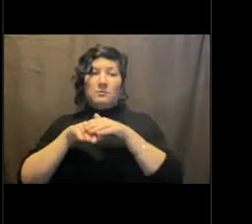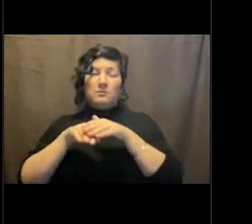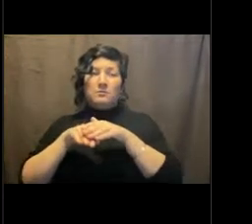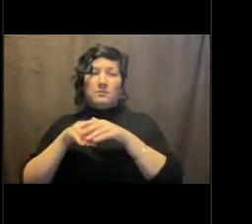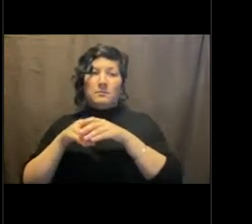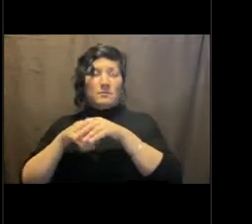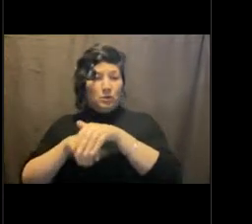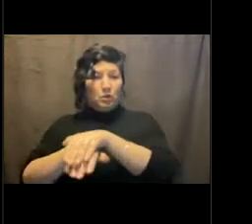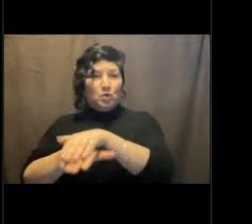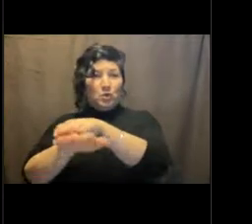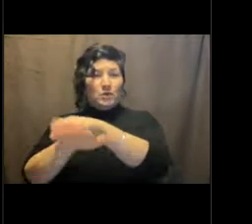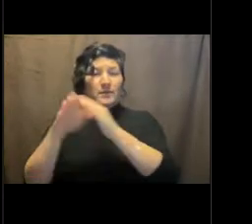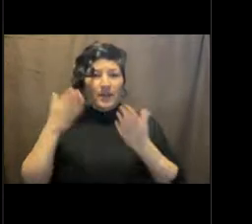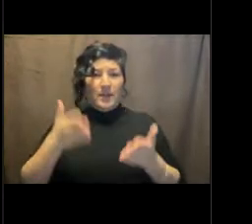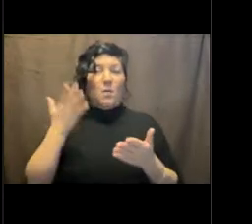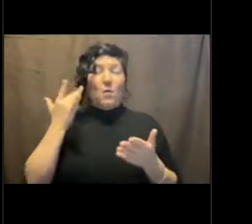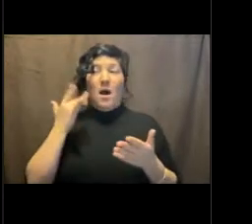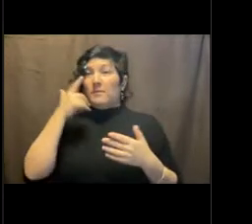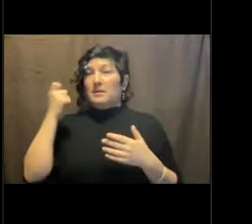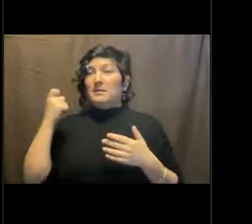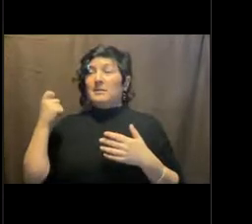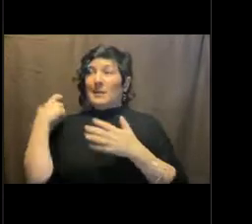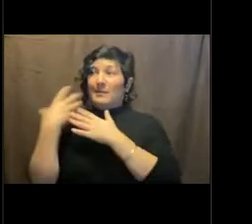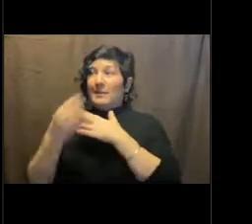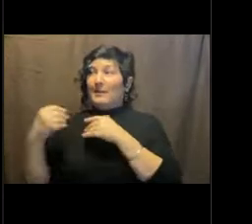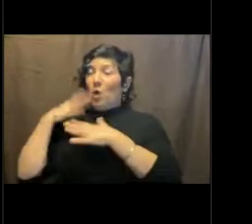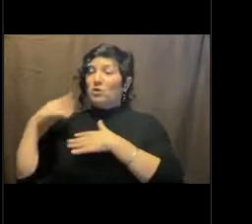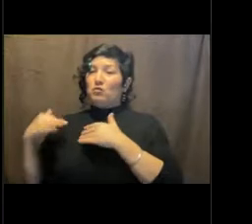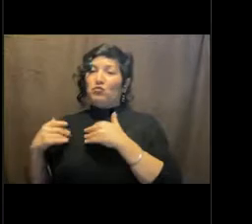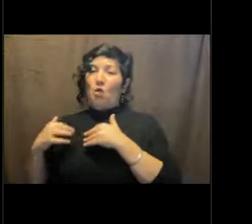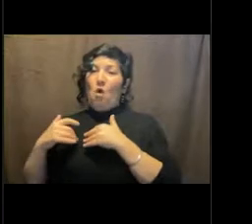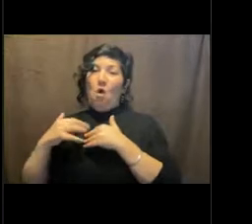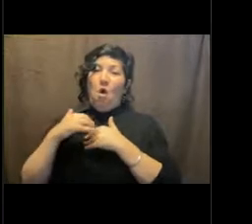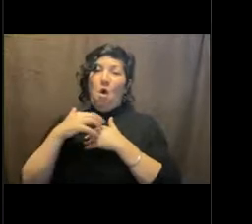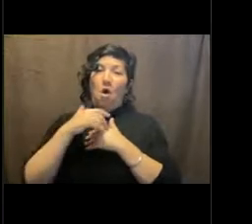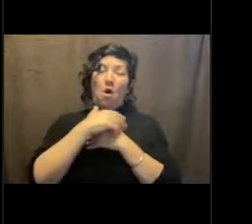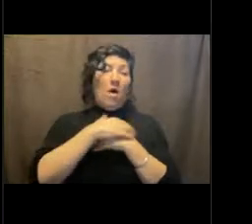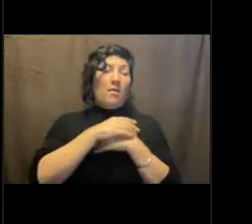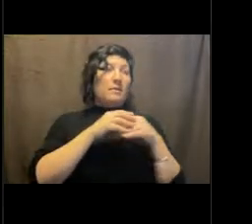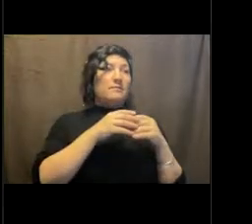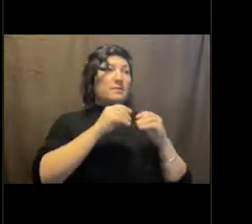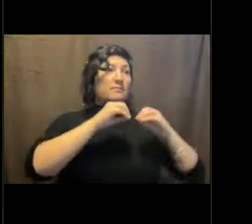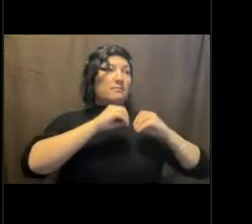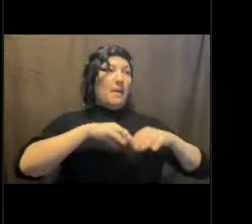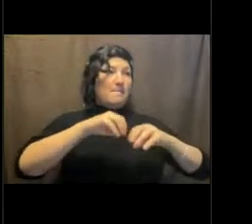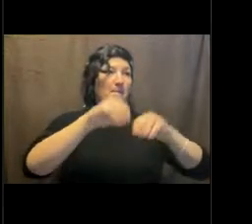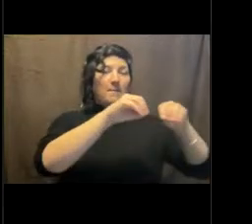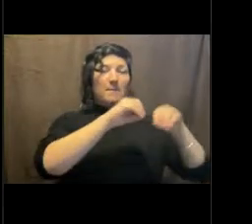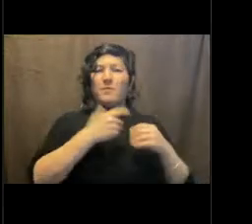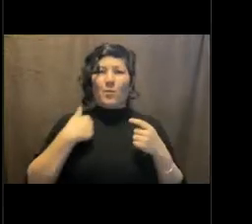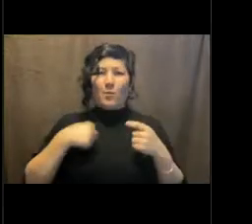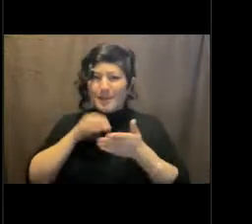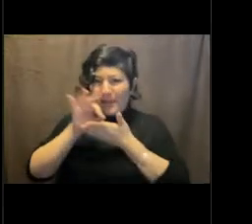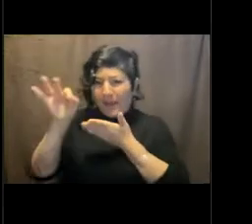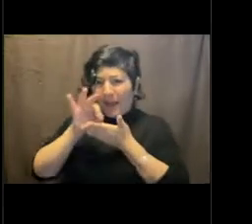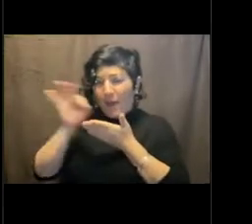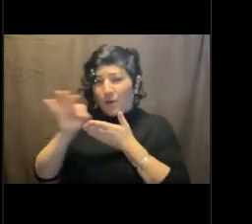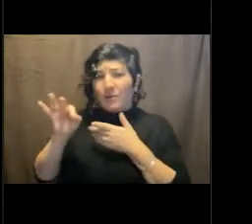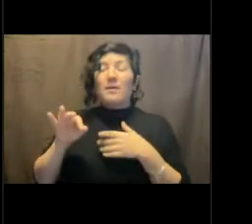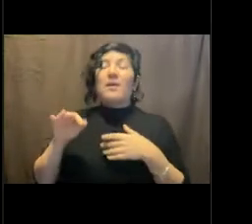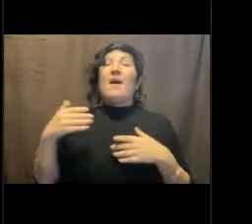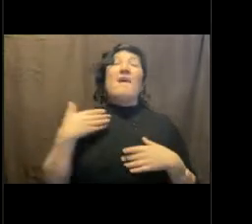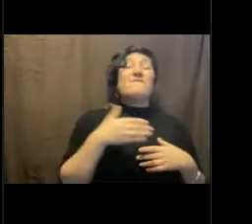simply crawl up out of the ocean onto beaches and we can count them. With fish populations, it's much more difficult to assess how many